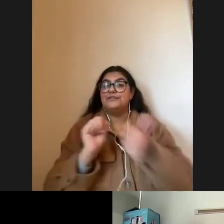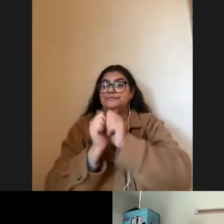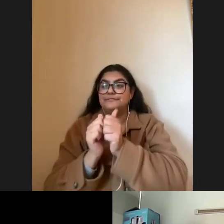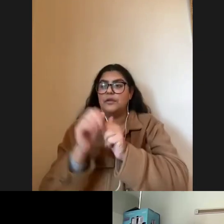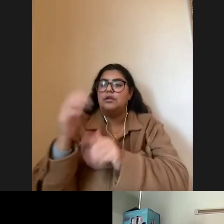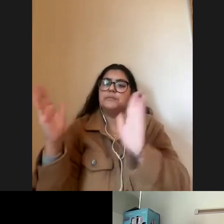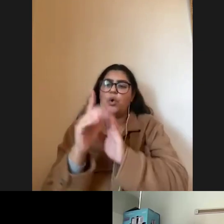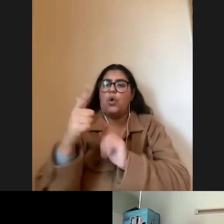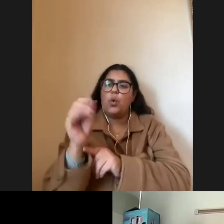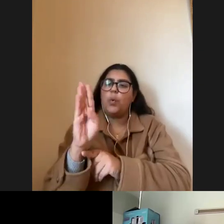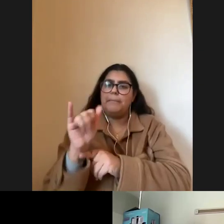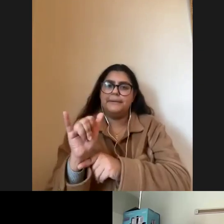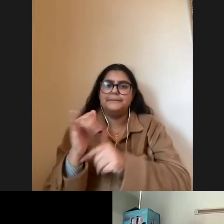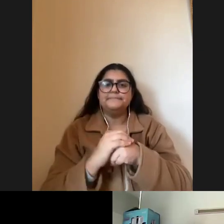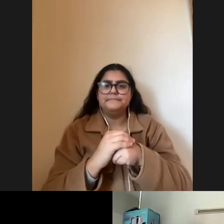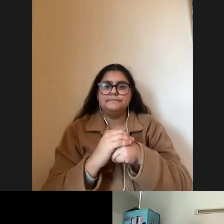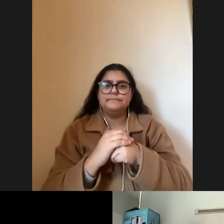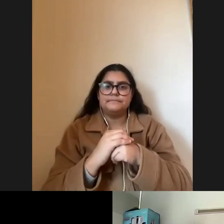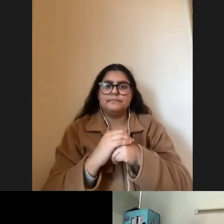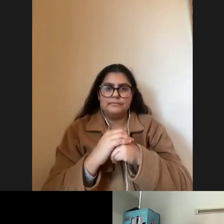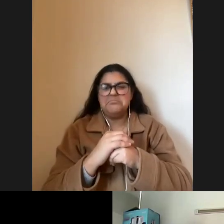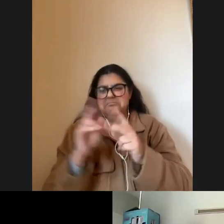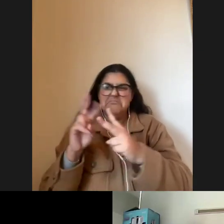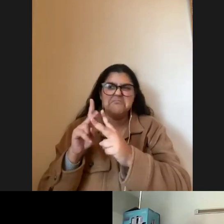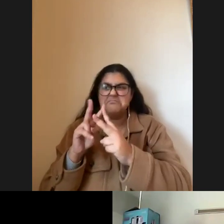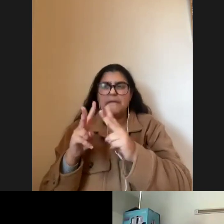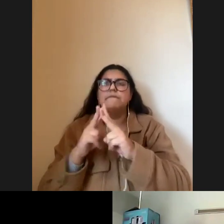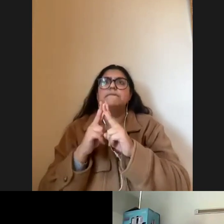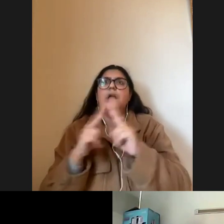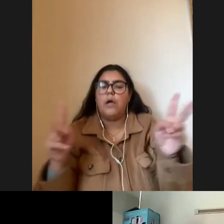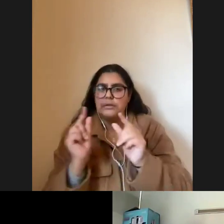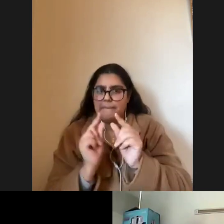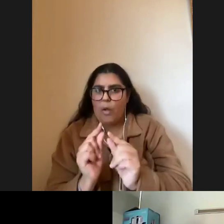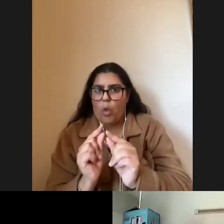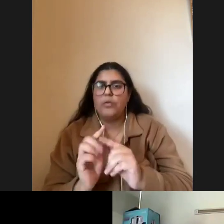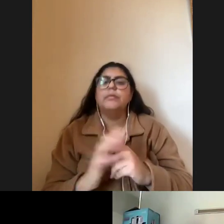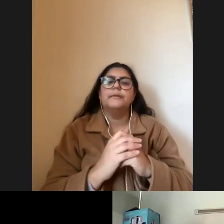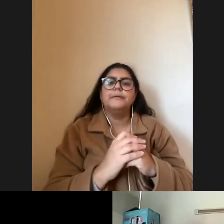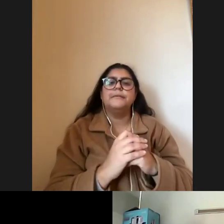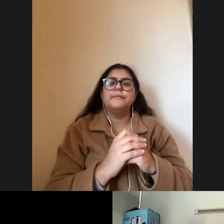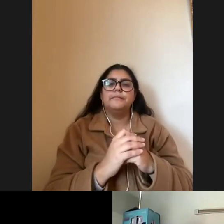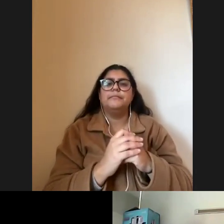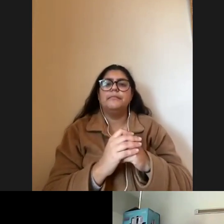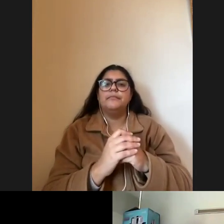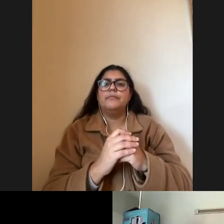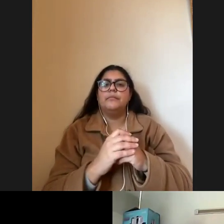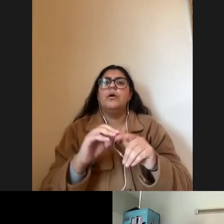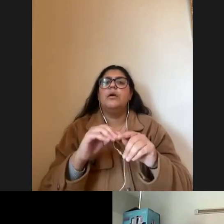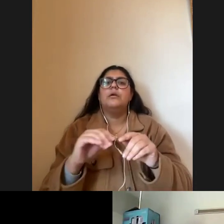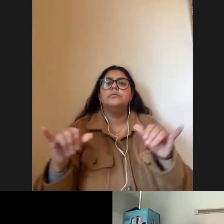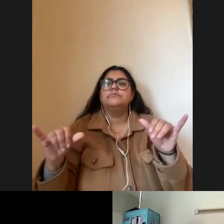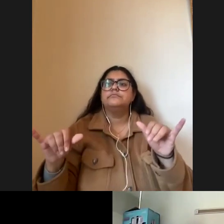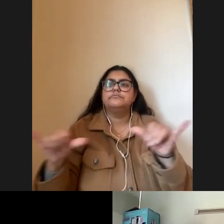goby. But basically, the either one of them are really, really small. They reach breeding size and breeding